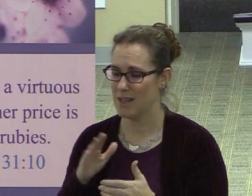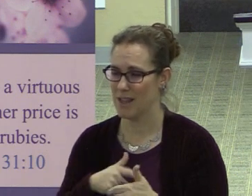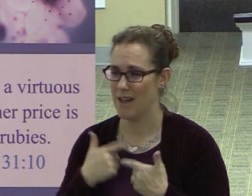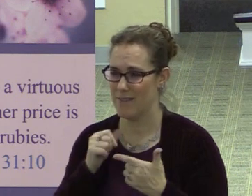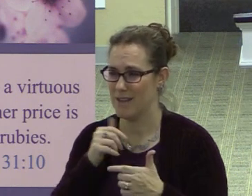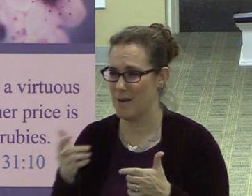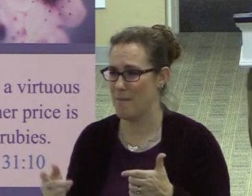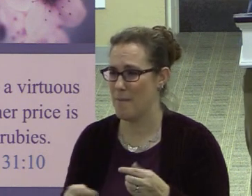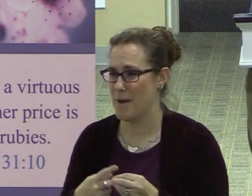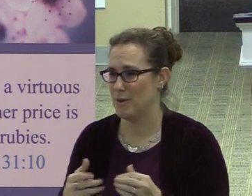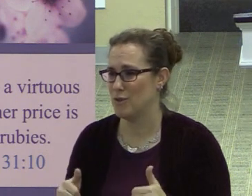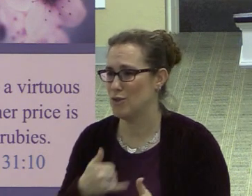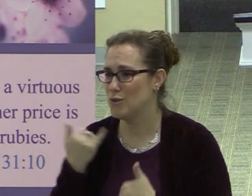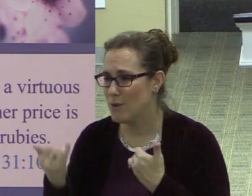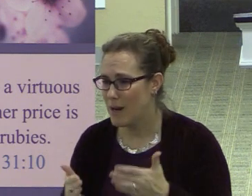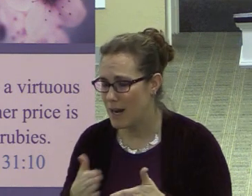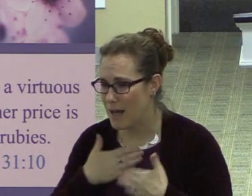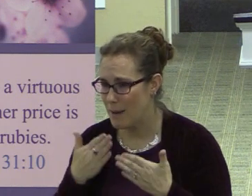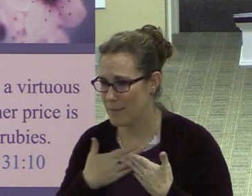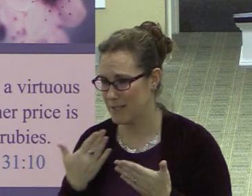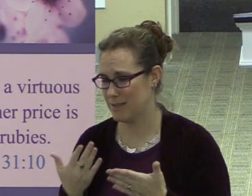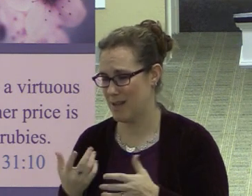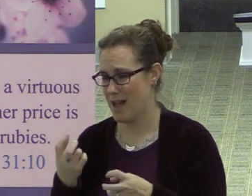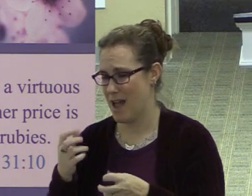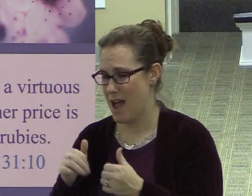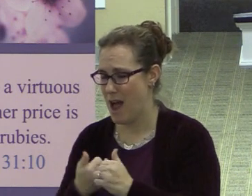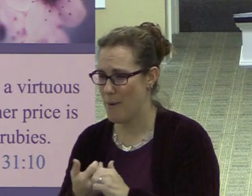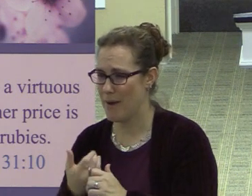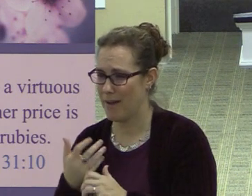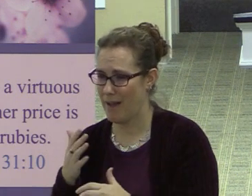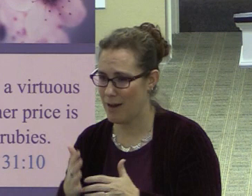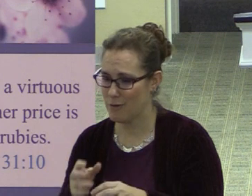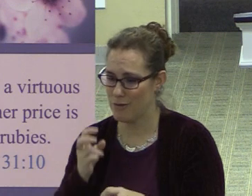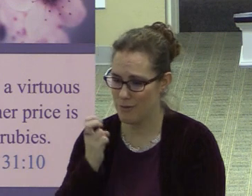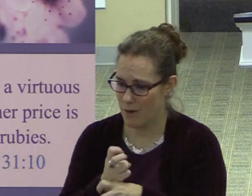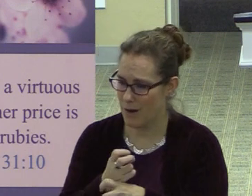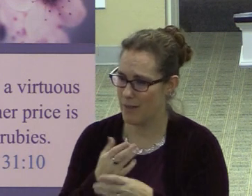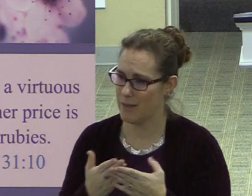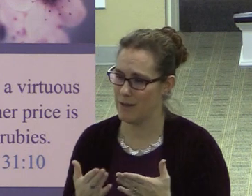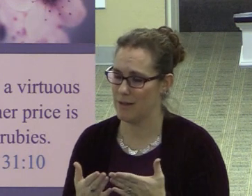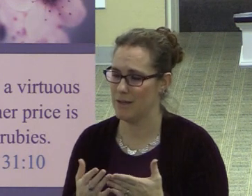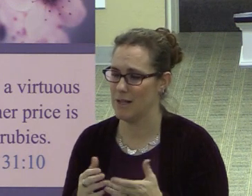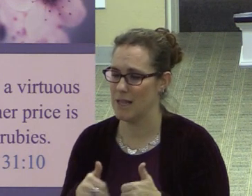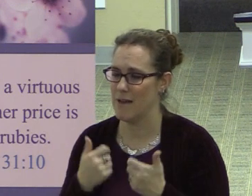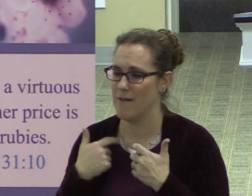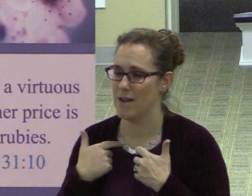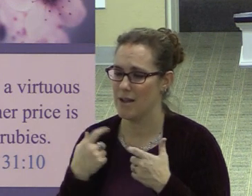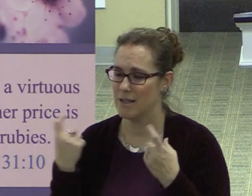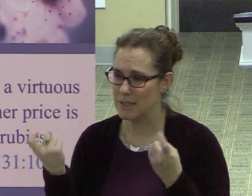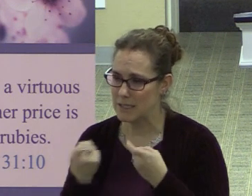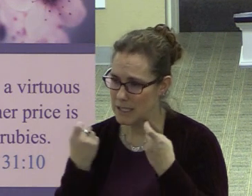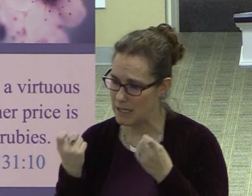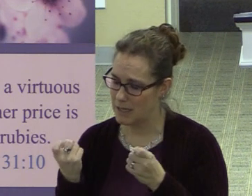It's not. It's about how we handle the difficultness, the difficulties of living in a sin-cursed earth.